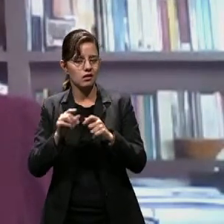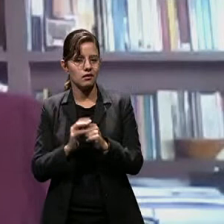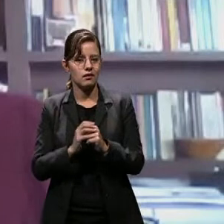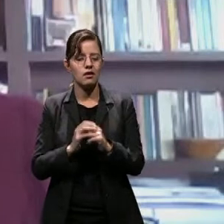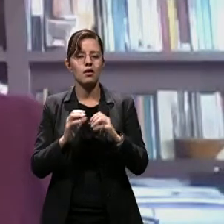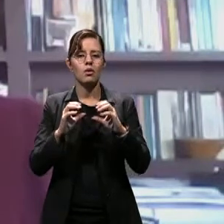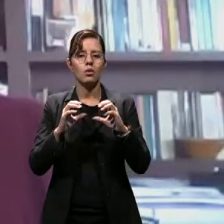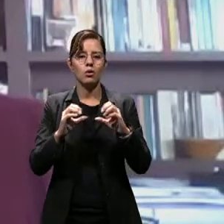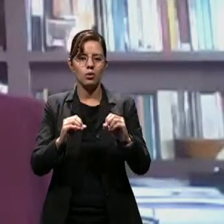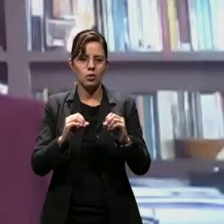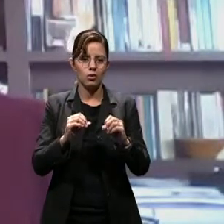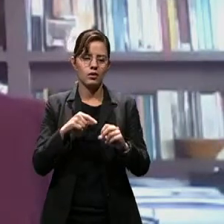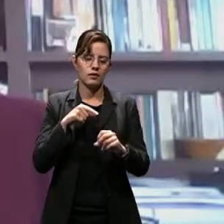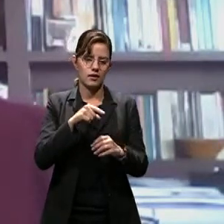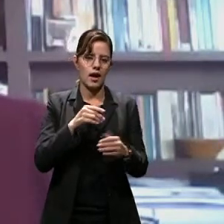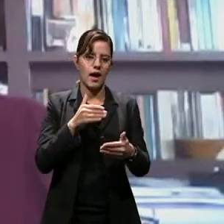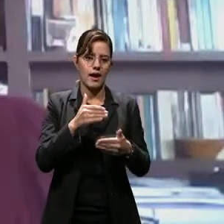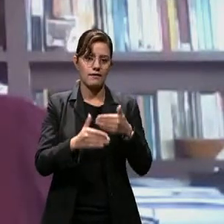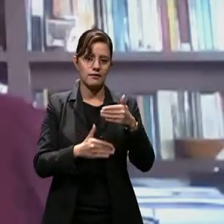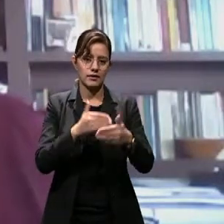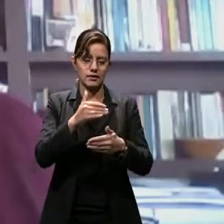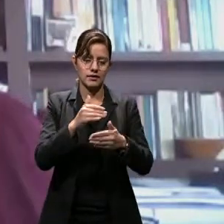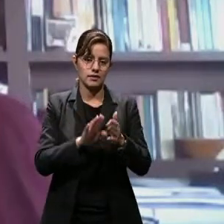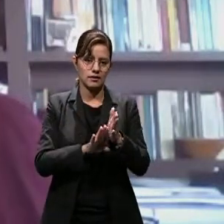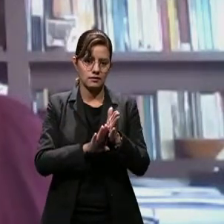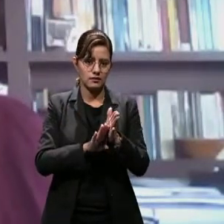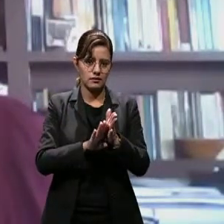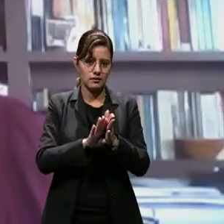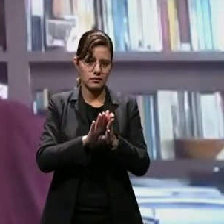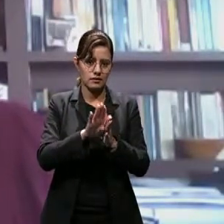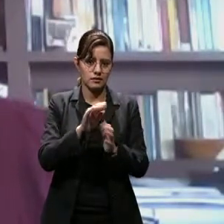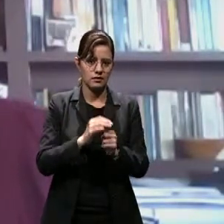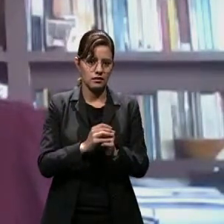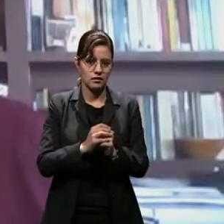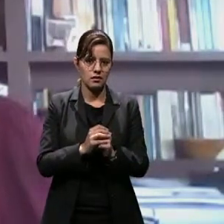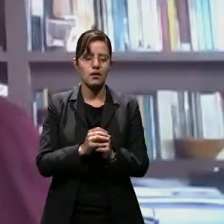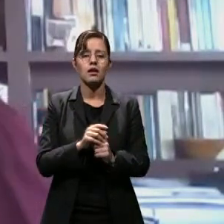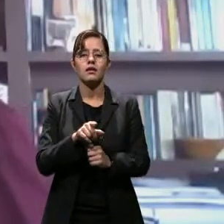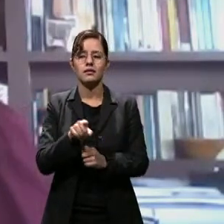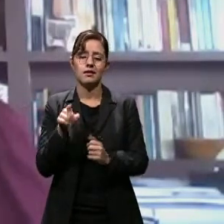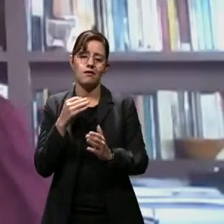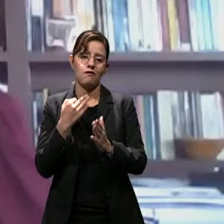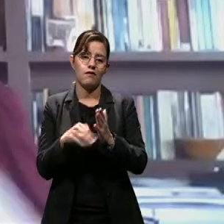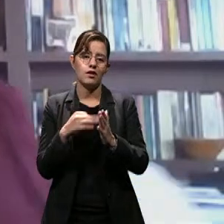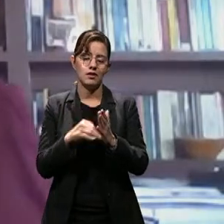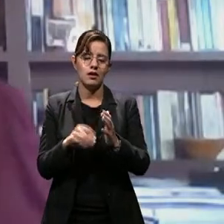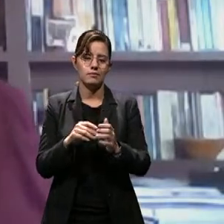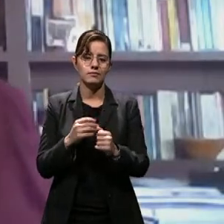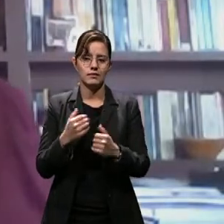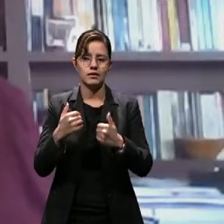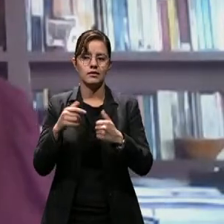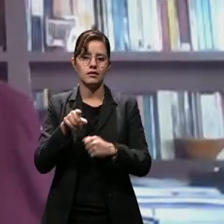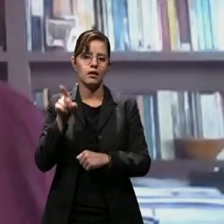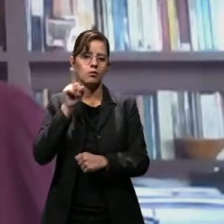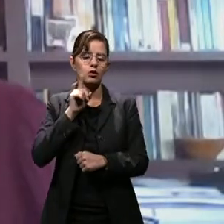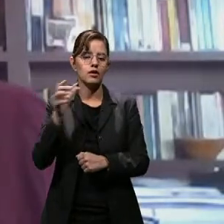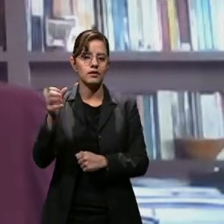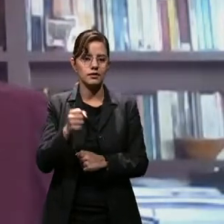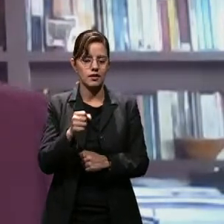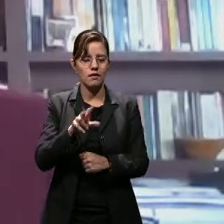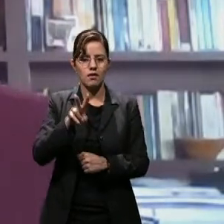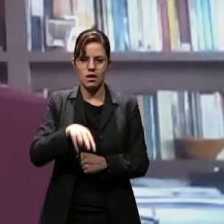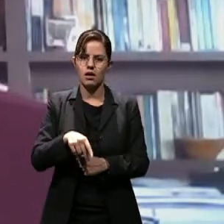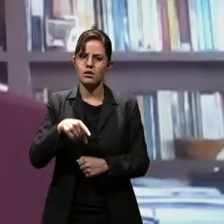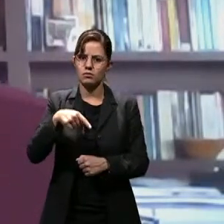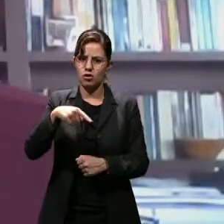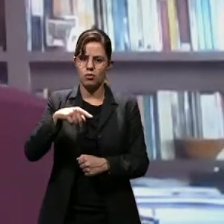to the progress reached in the formal arena, tending to incorporate women as